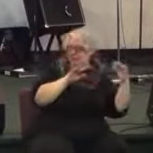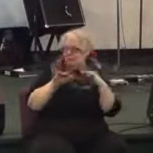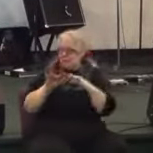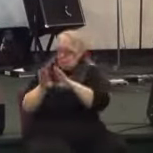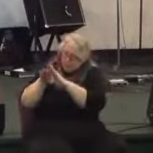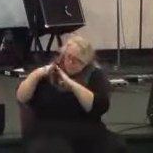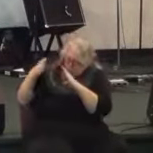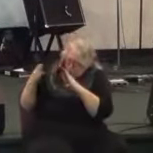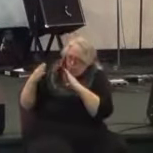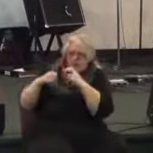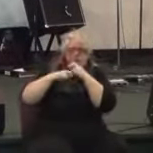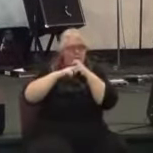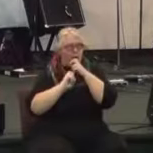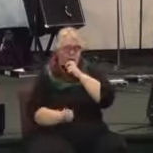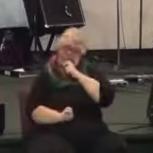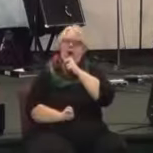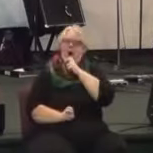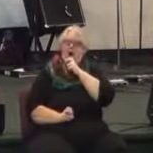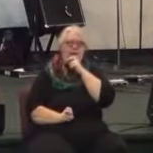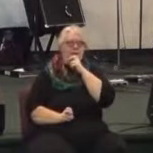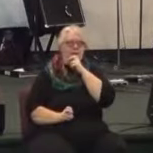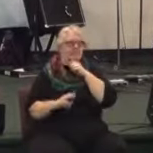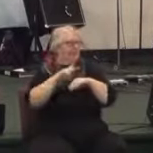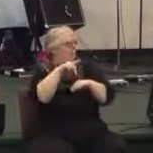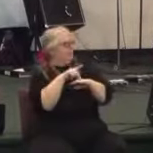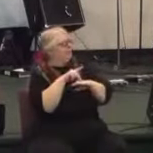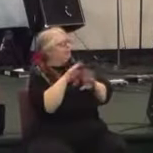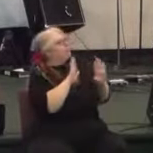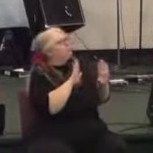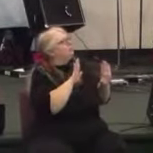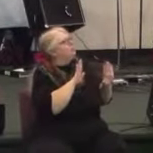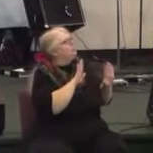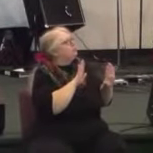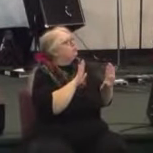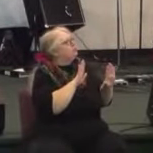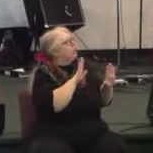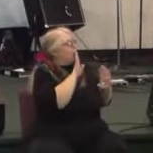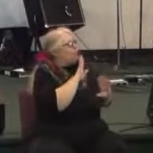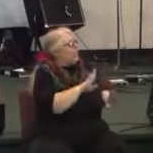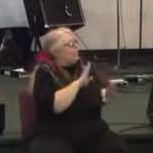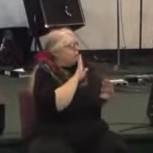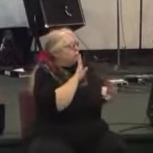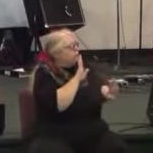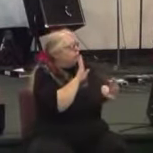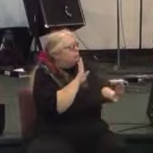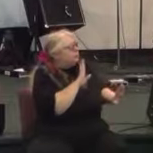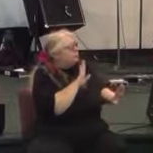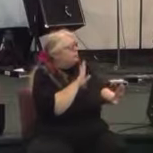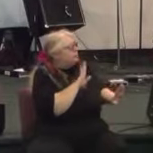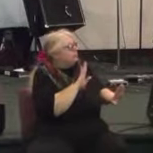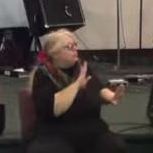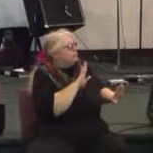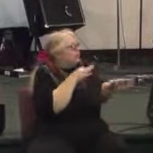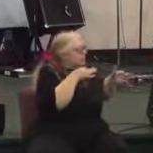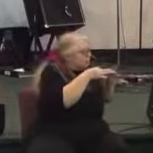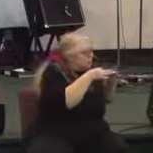astonished. Peter motioned with his hand for them to be quiet and described how